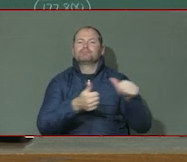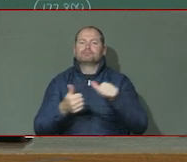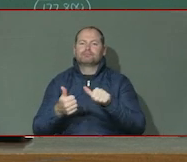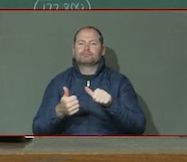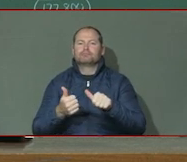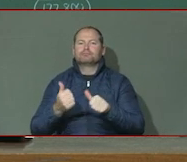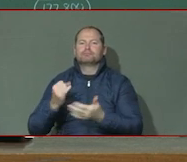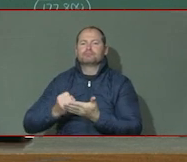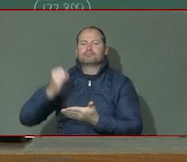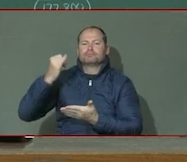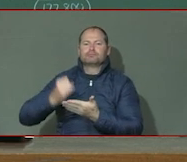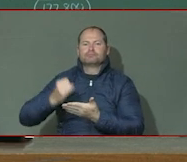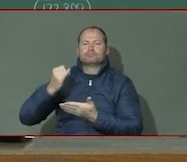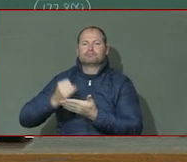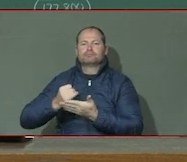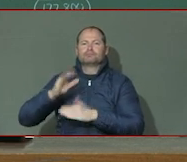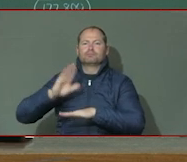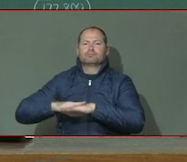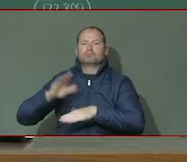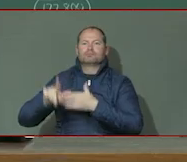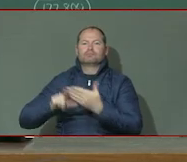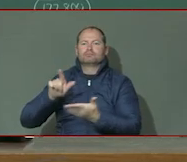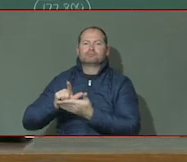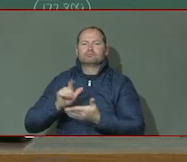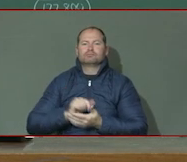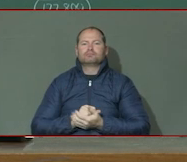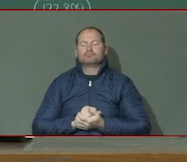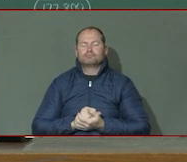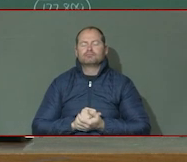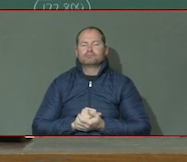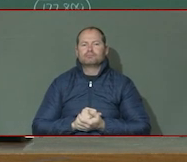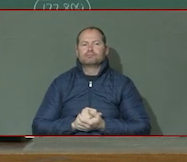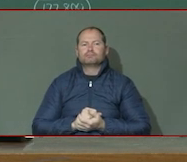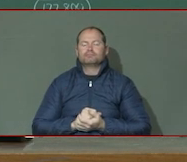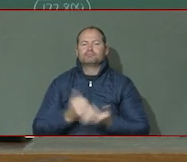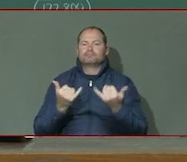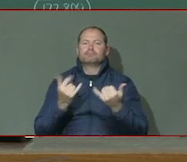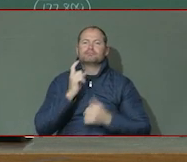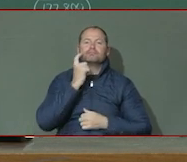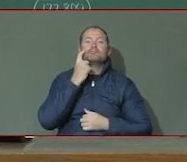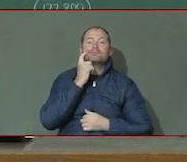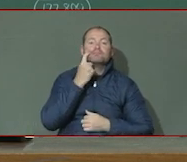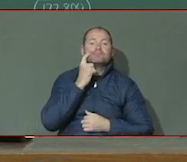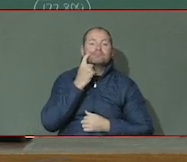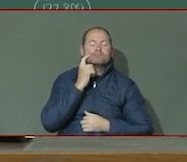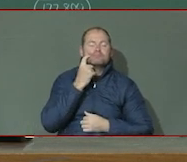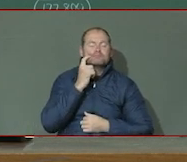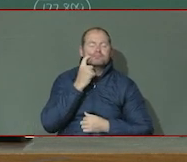rate on the loan. So Candy has a